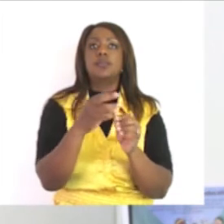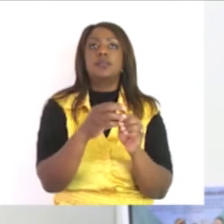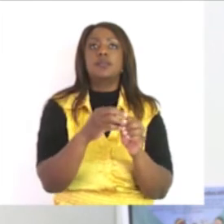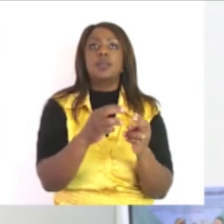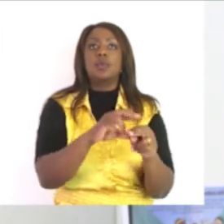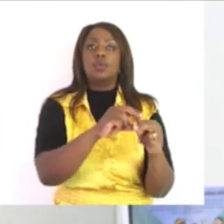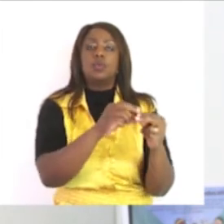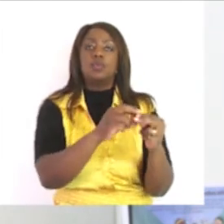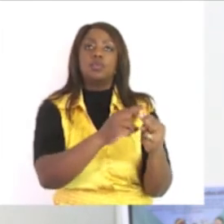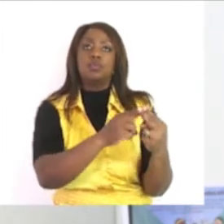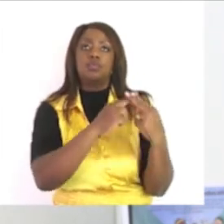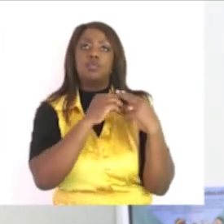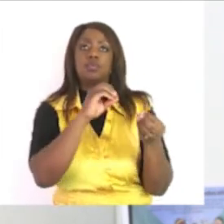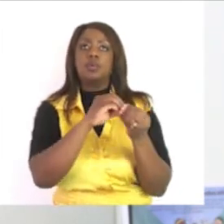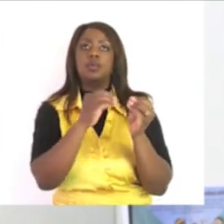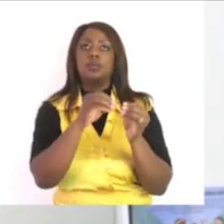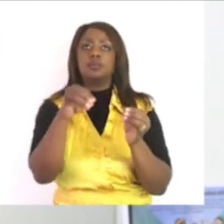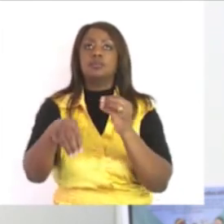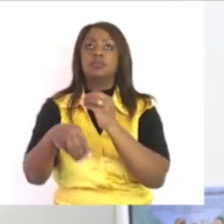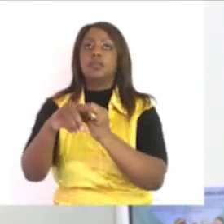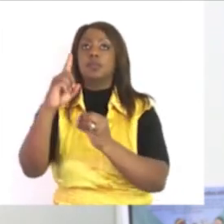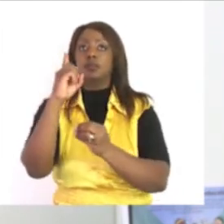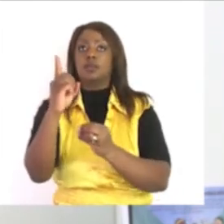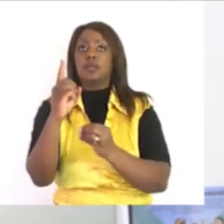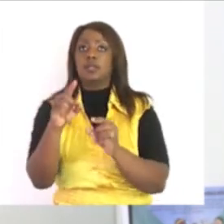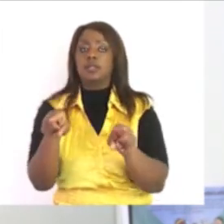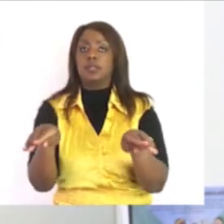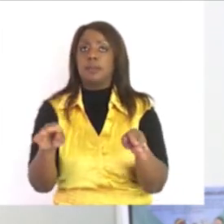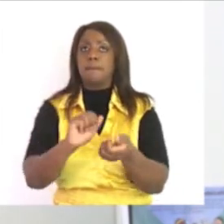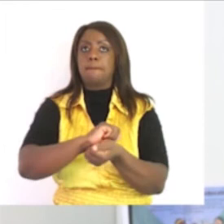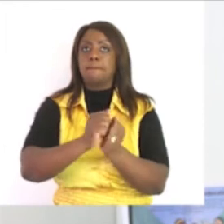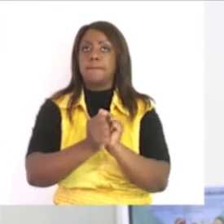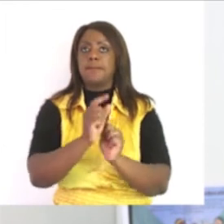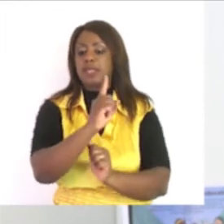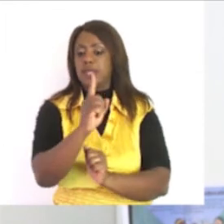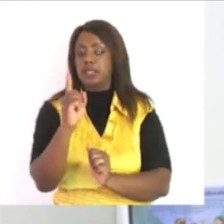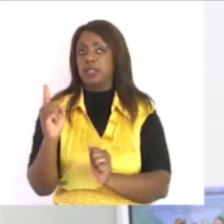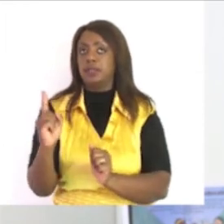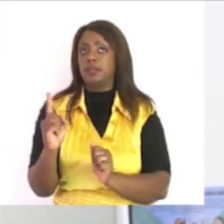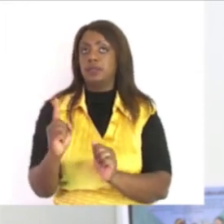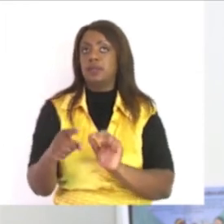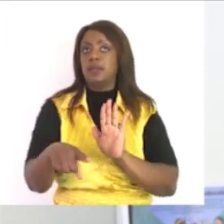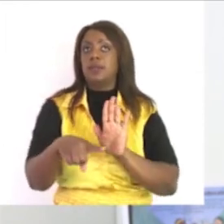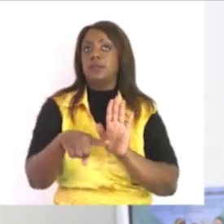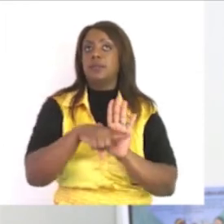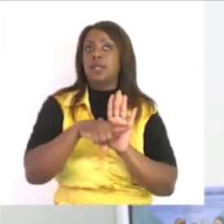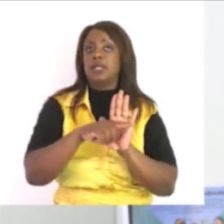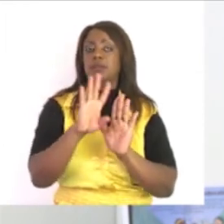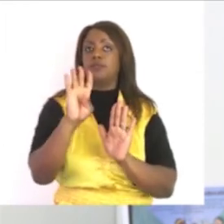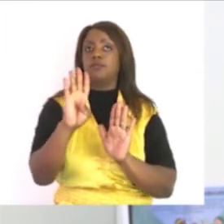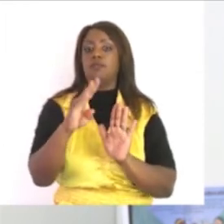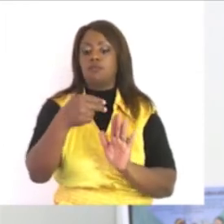here. I have 7 remaining. I'll put 1 here. I take 4 from